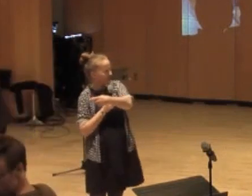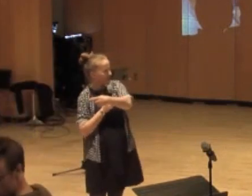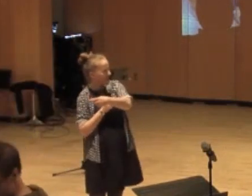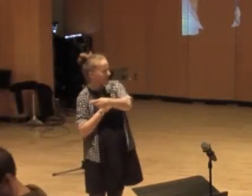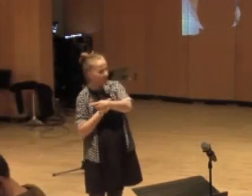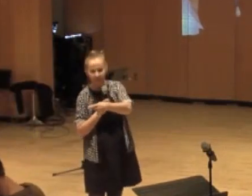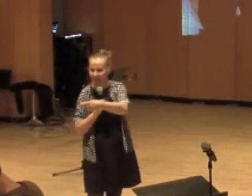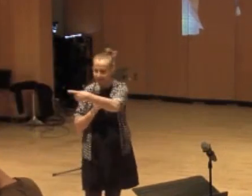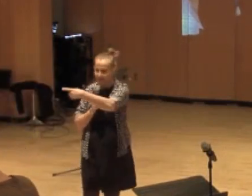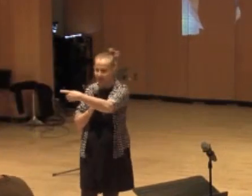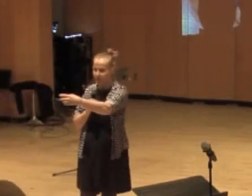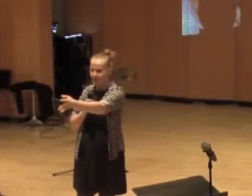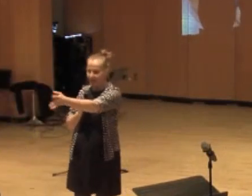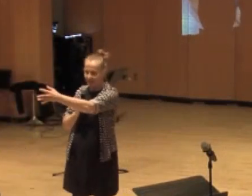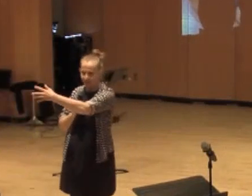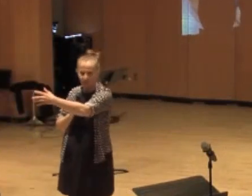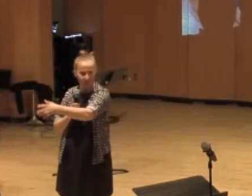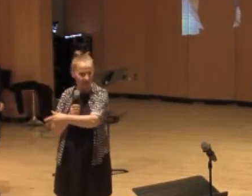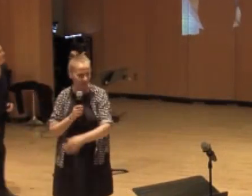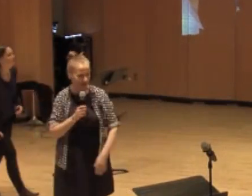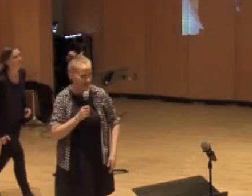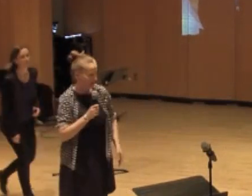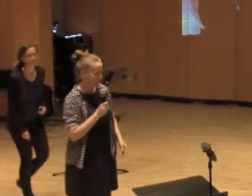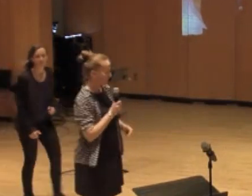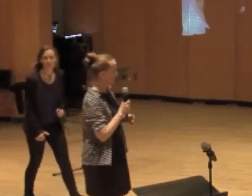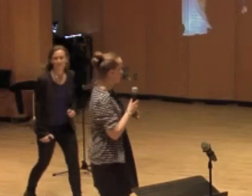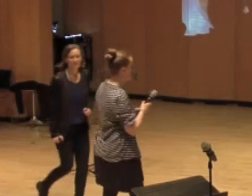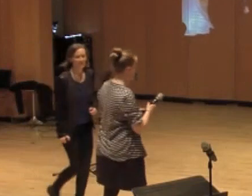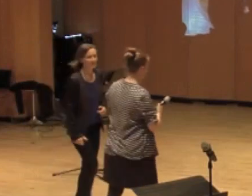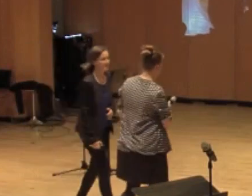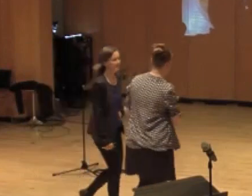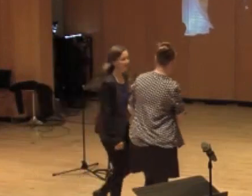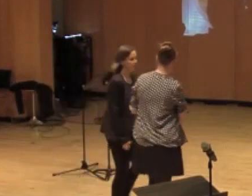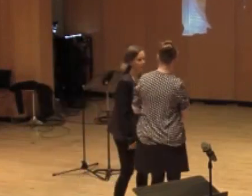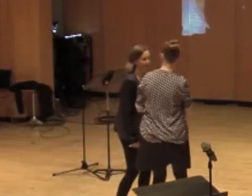is there some food yeah there is some snacks people can